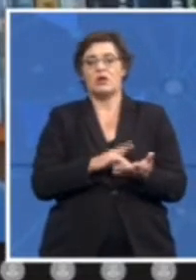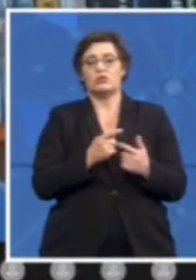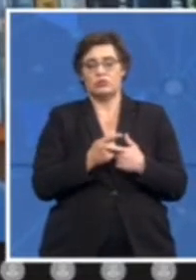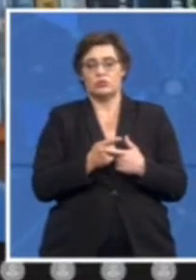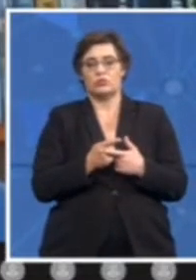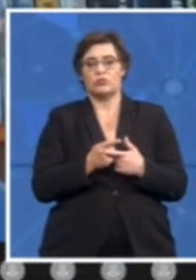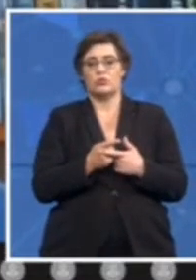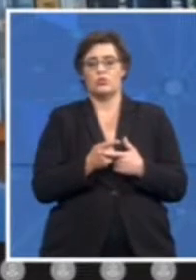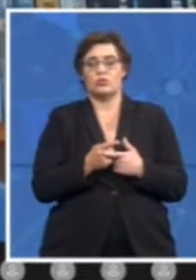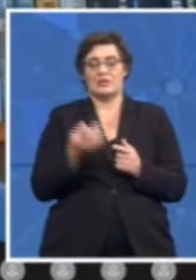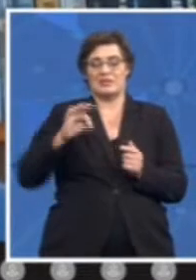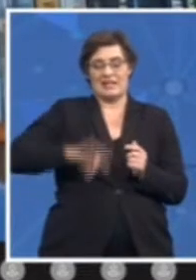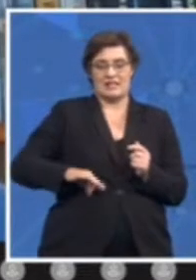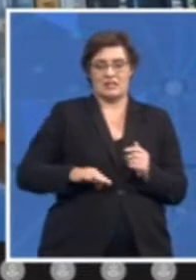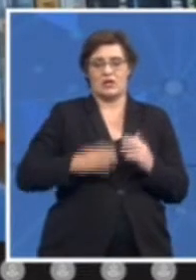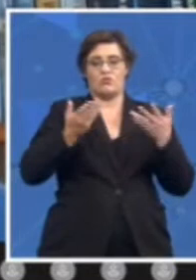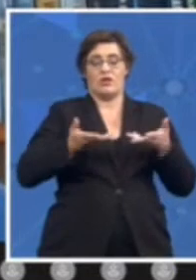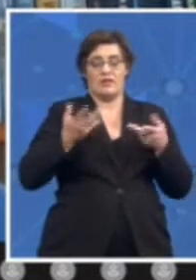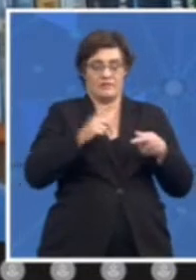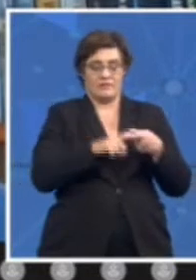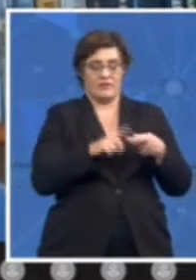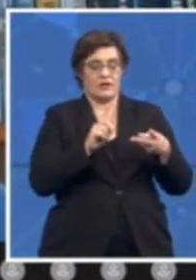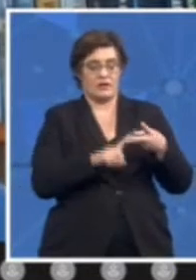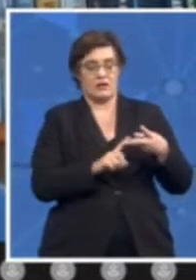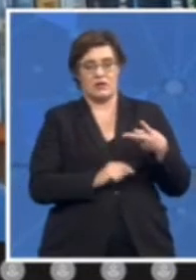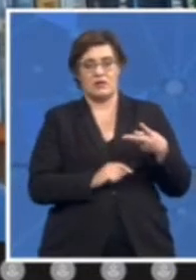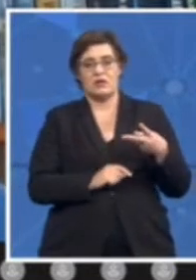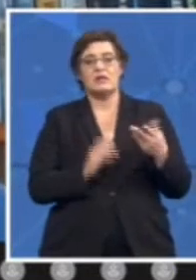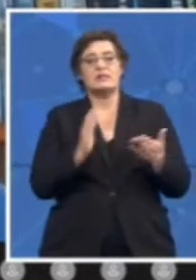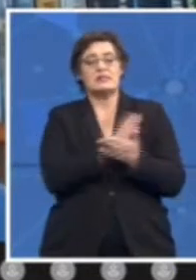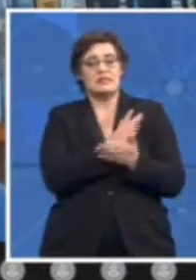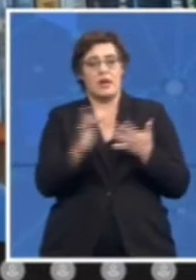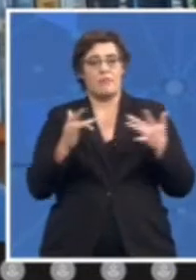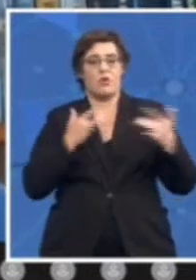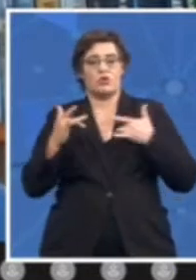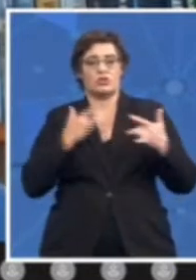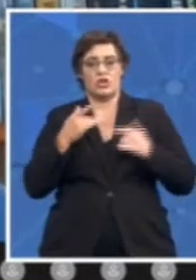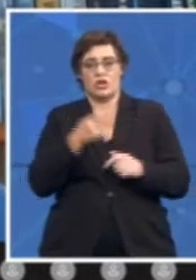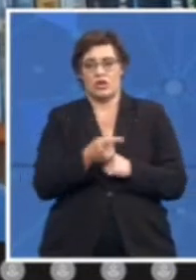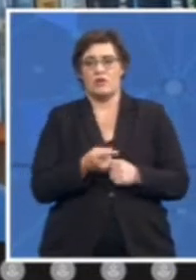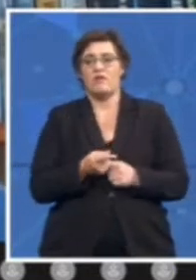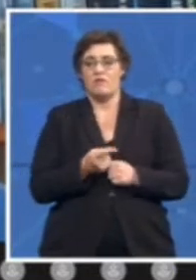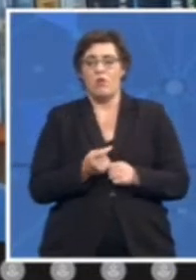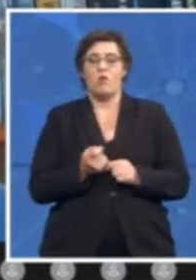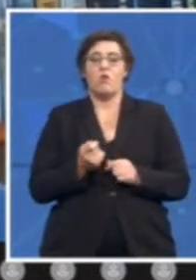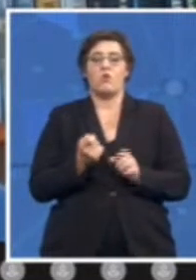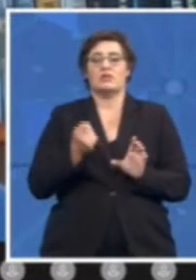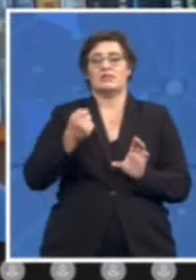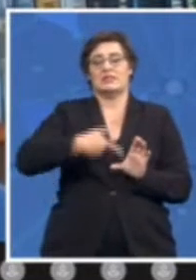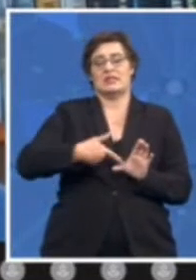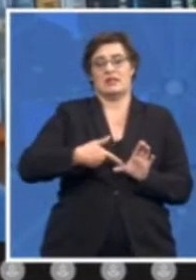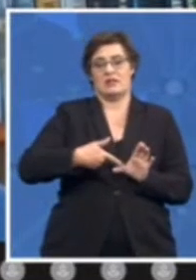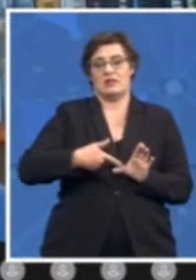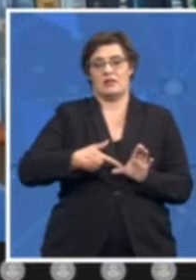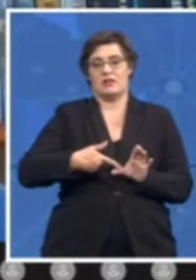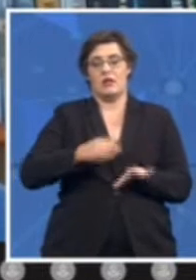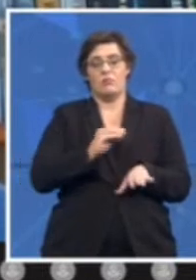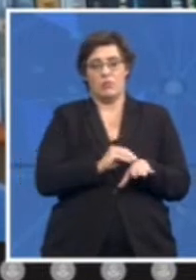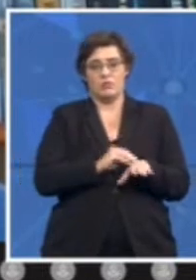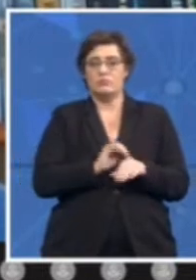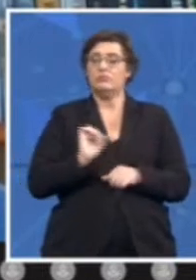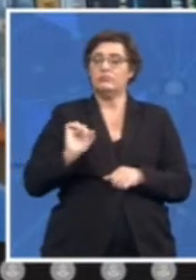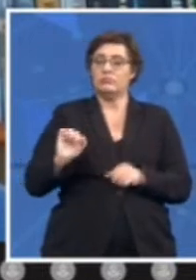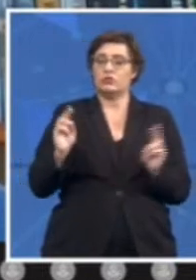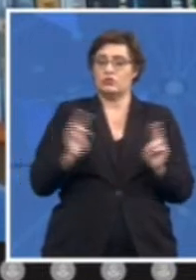2. There are some concerns being expressed about diesel shortages nationally owing to Eskom's high consumption currently.